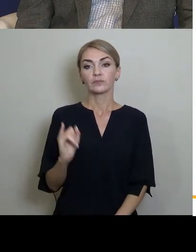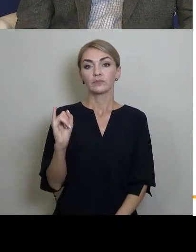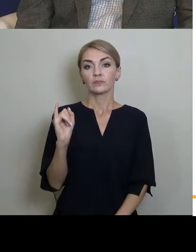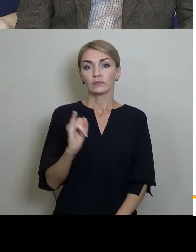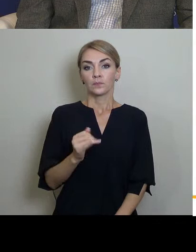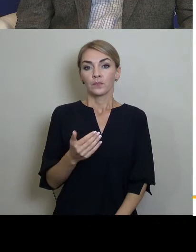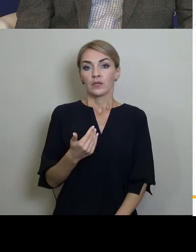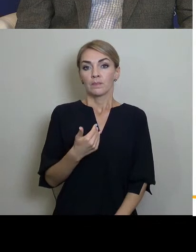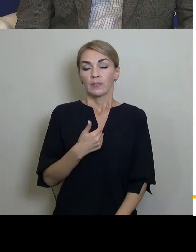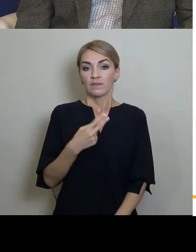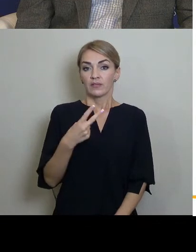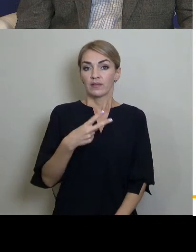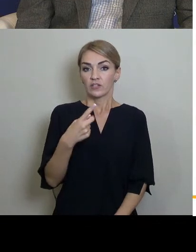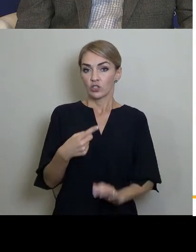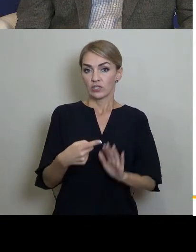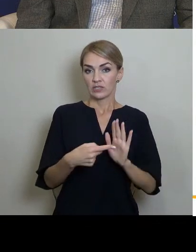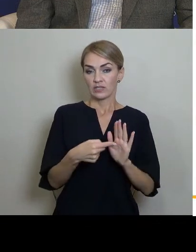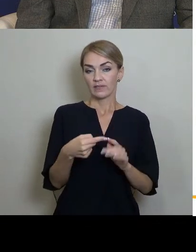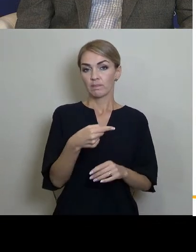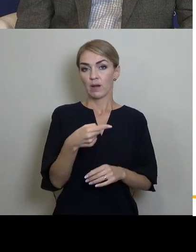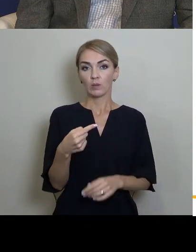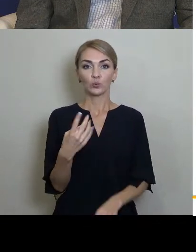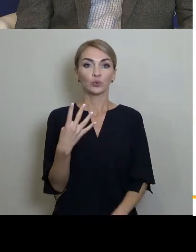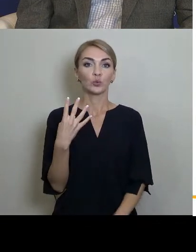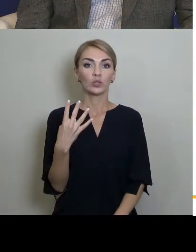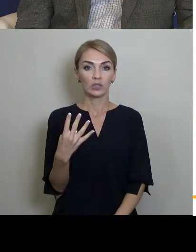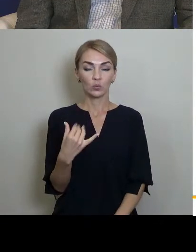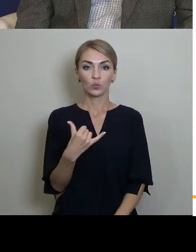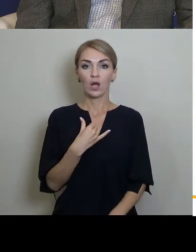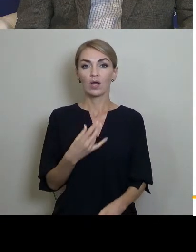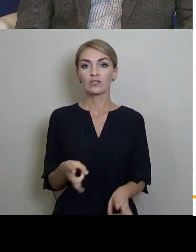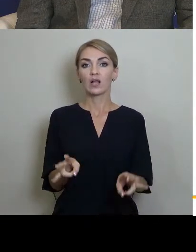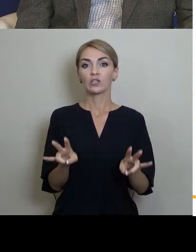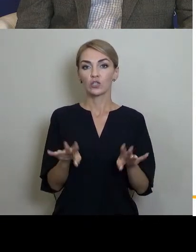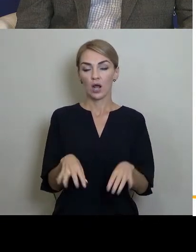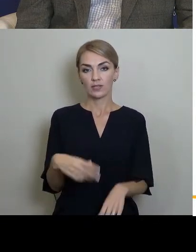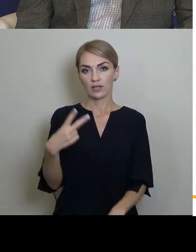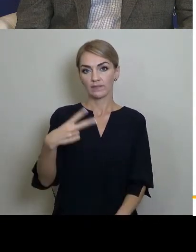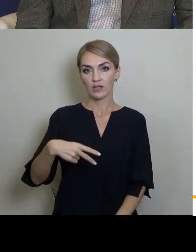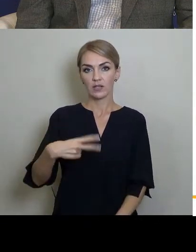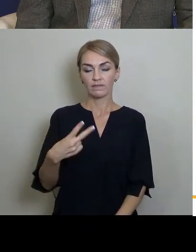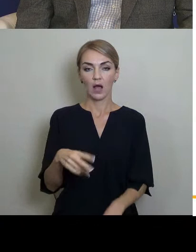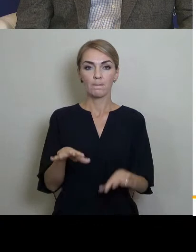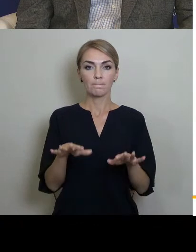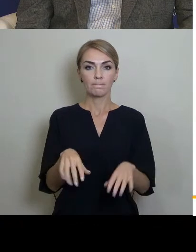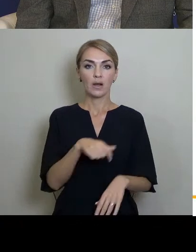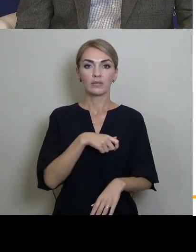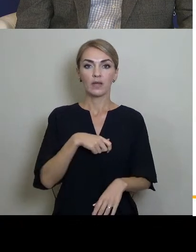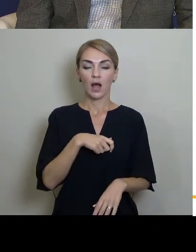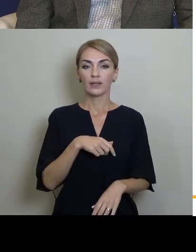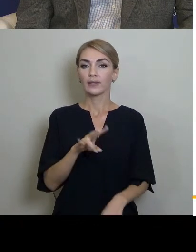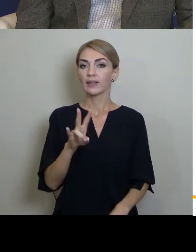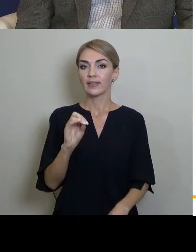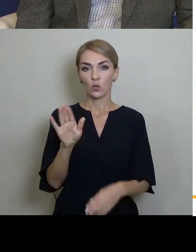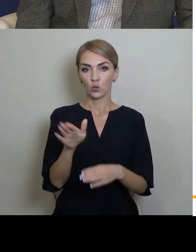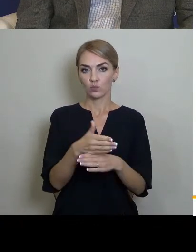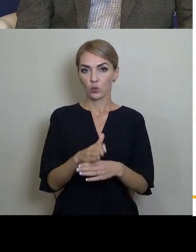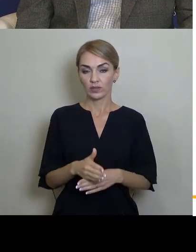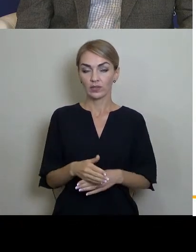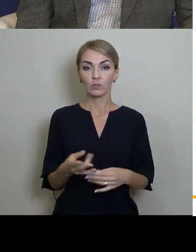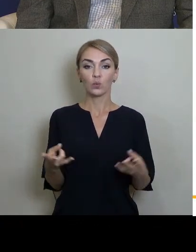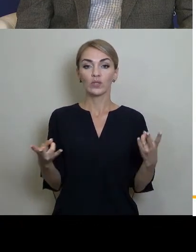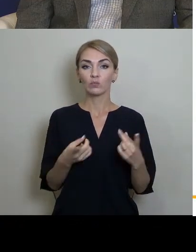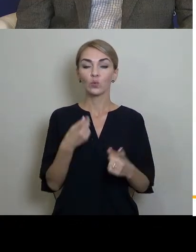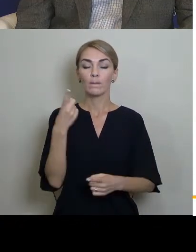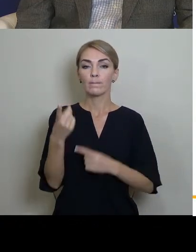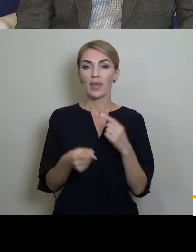receive her representative mandate. 26 minus 4, we are left with 22 mandates that are